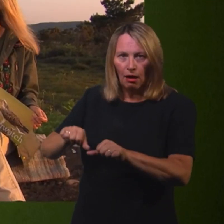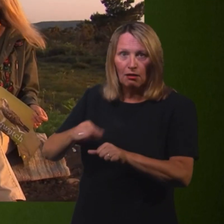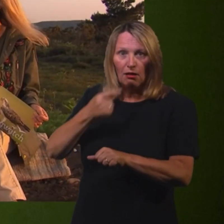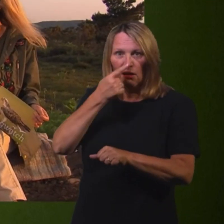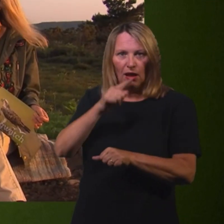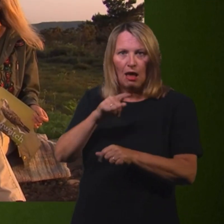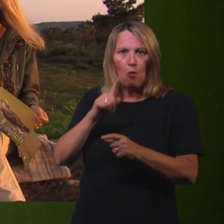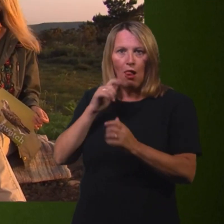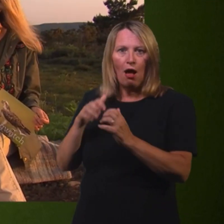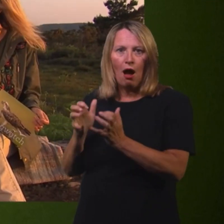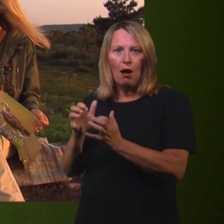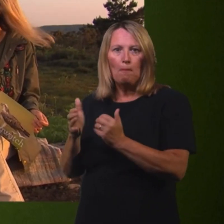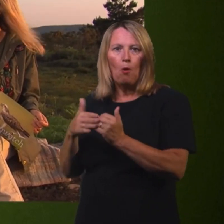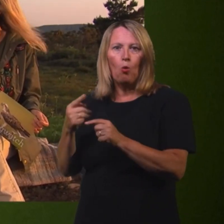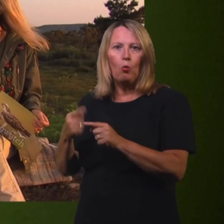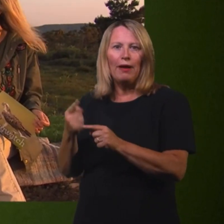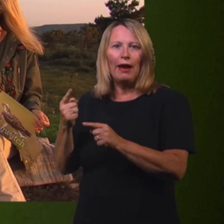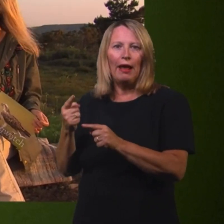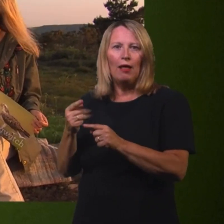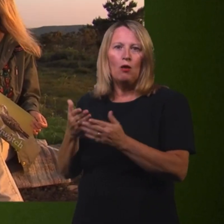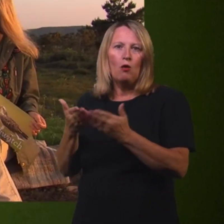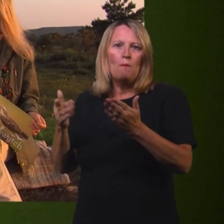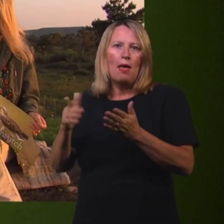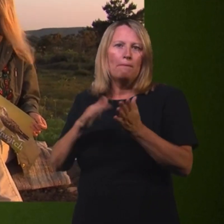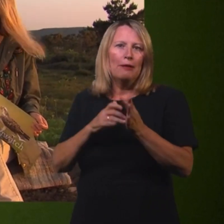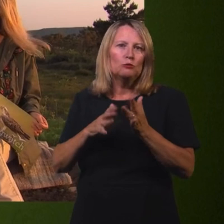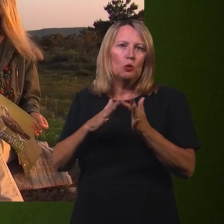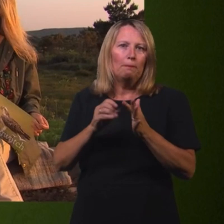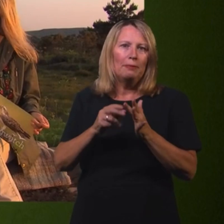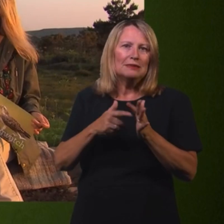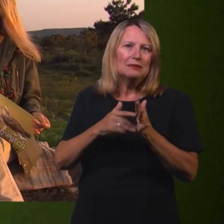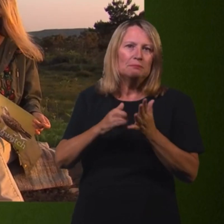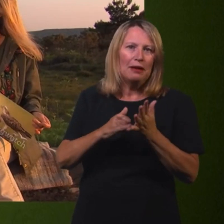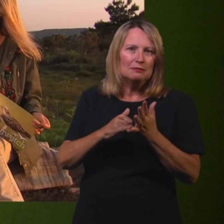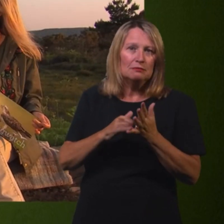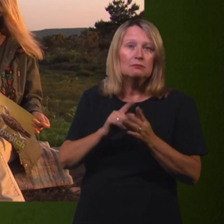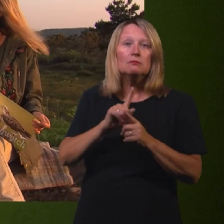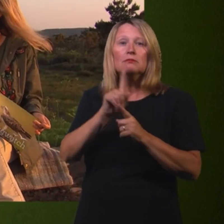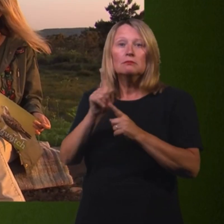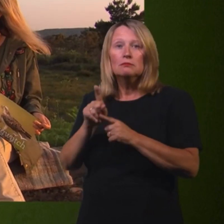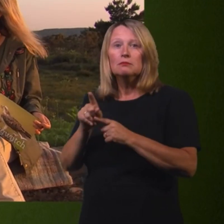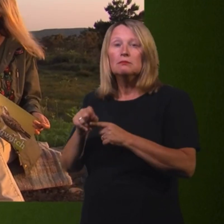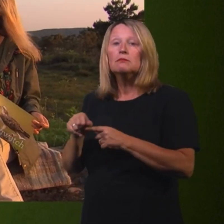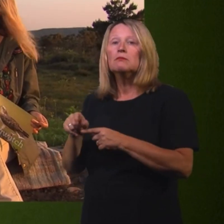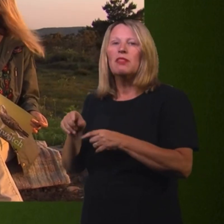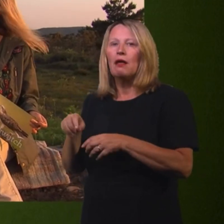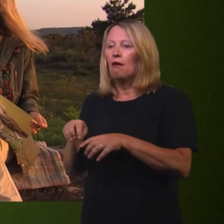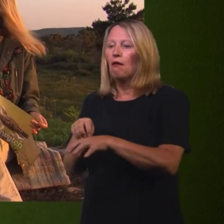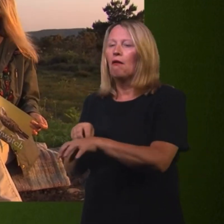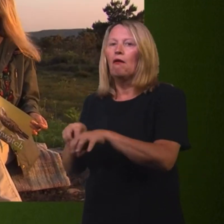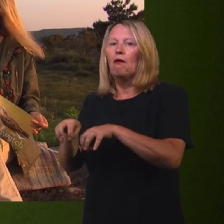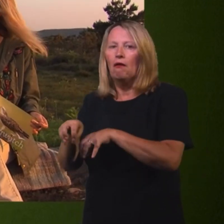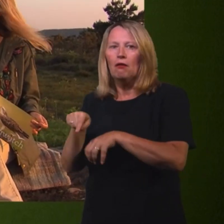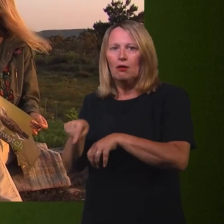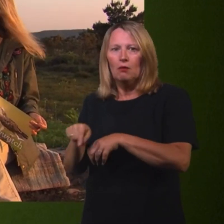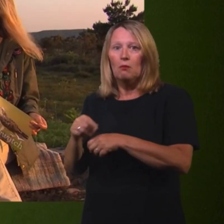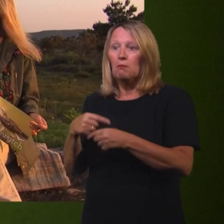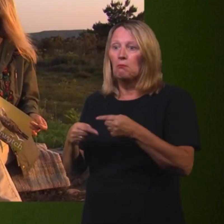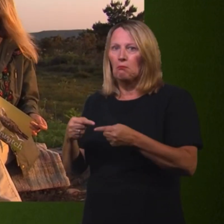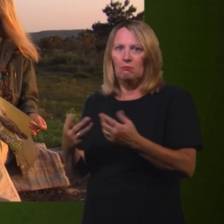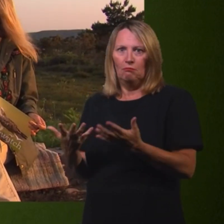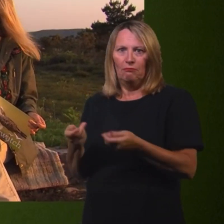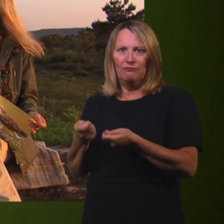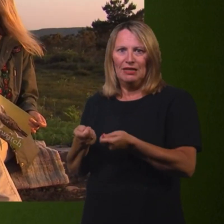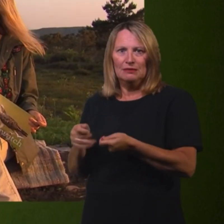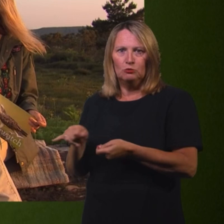its egg will hatch more quickly than the meadow pipits, and as soon as it does, the youngster displaces those eggs, so it's got no competition.